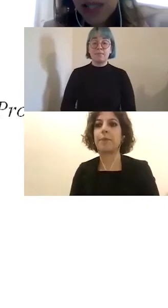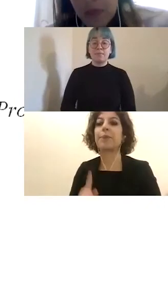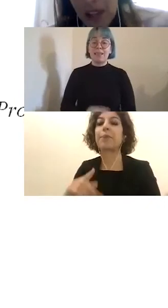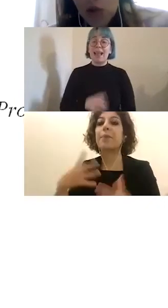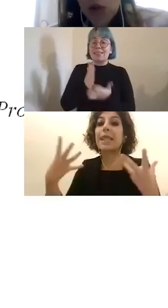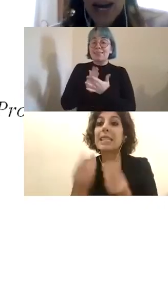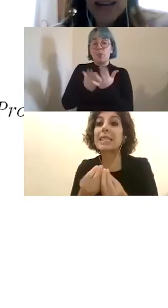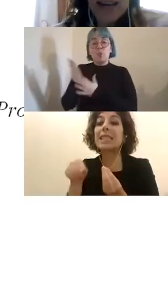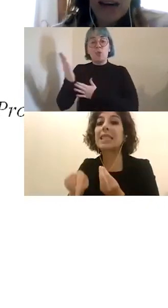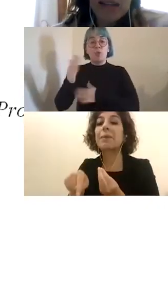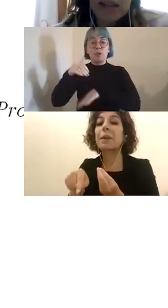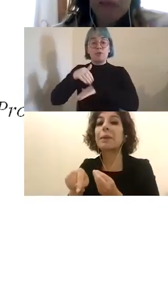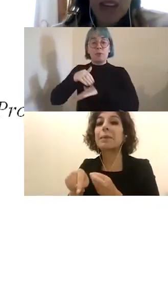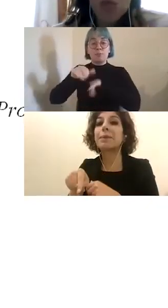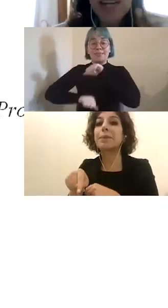criminal proceedings.